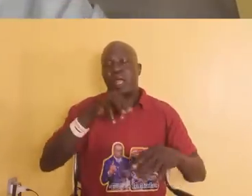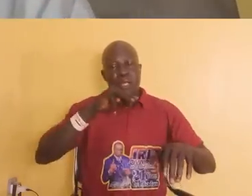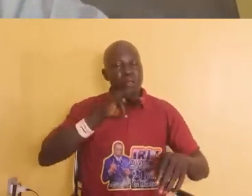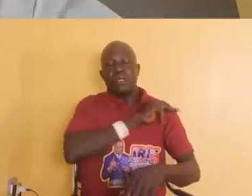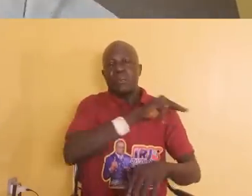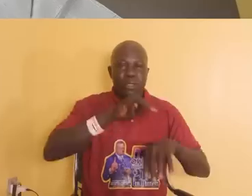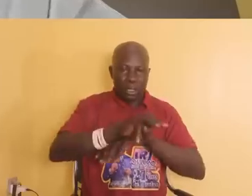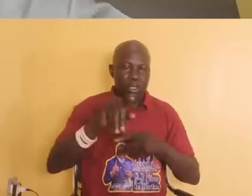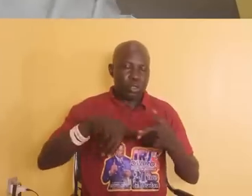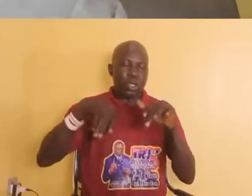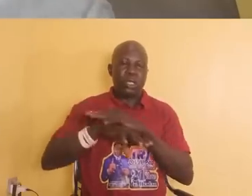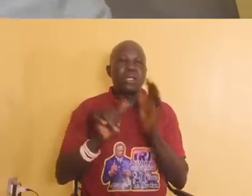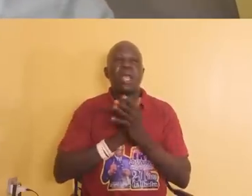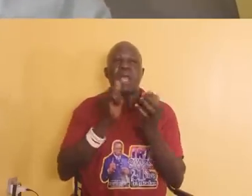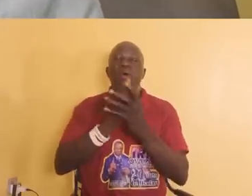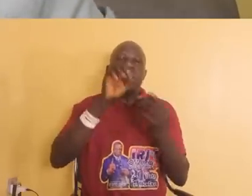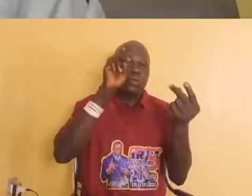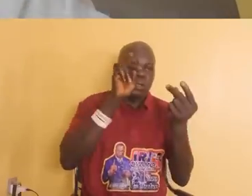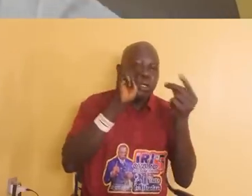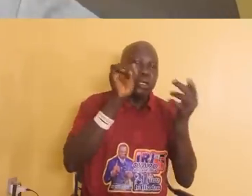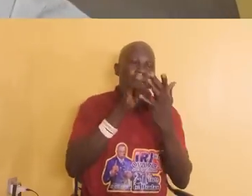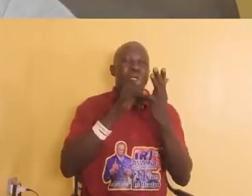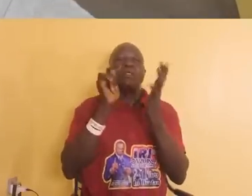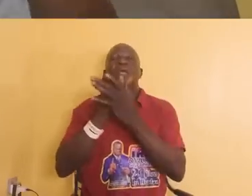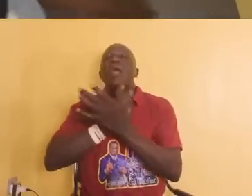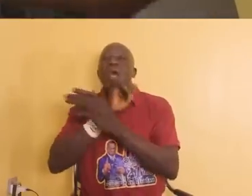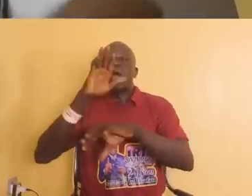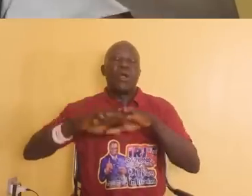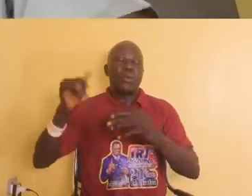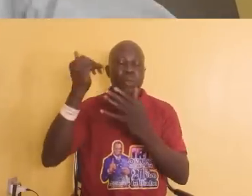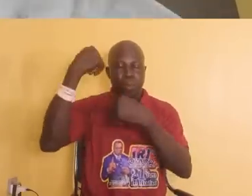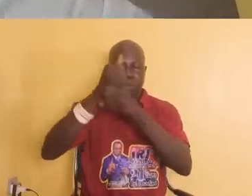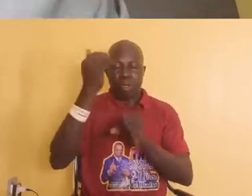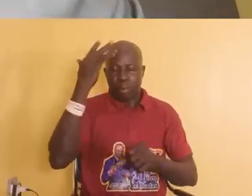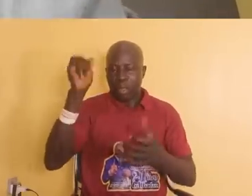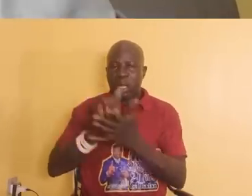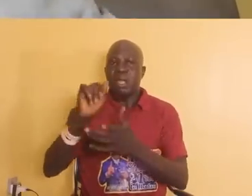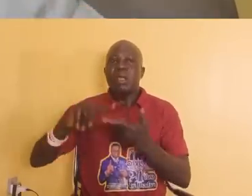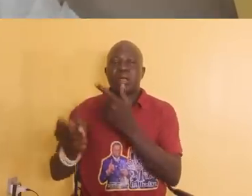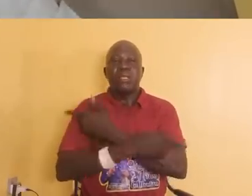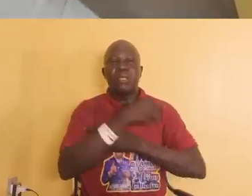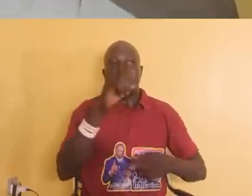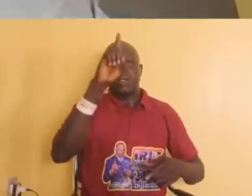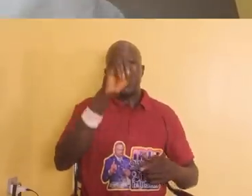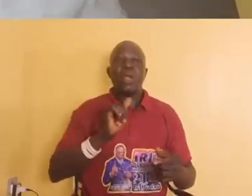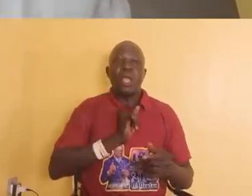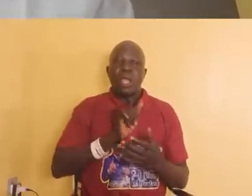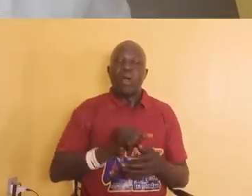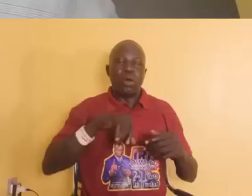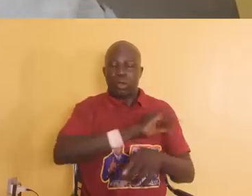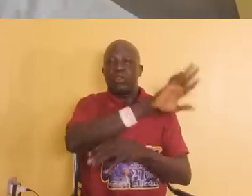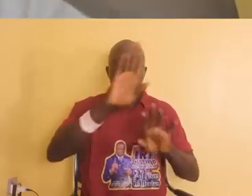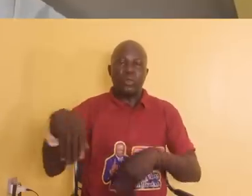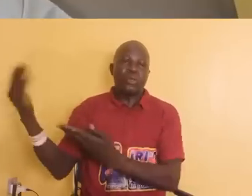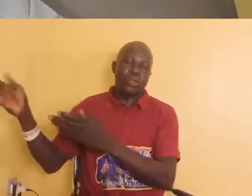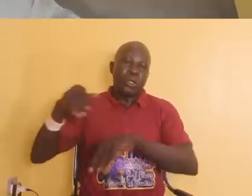wallet that he will receive message. One click and it will click on it. You know, the time that day one from a job, you will be sending